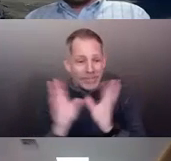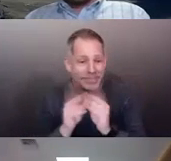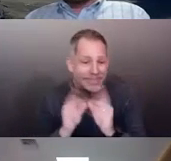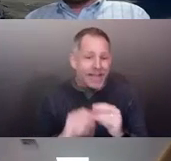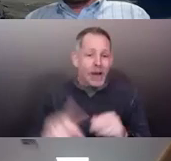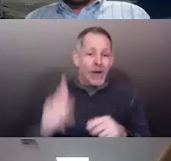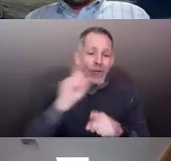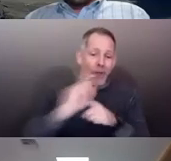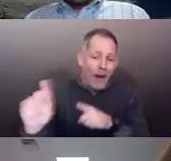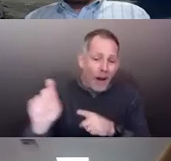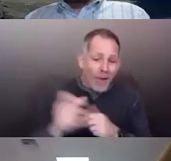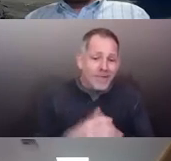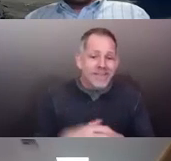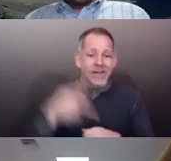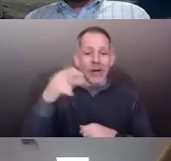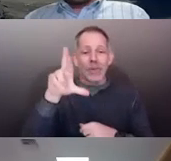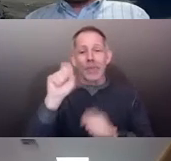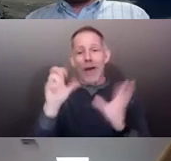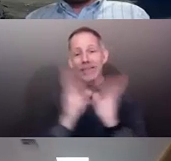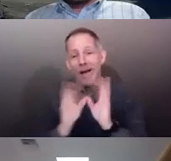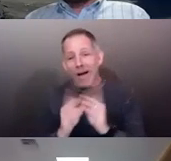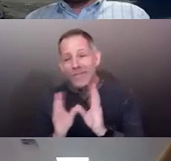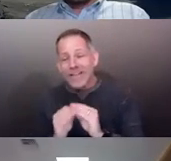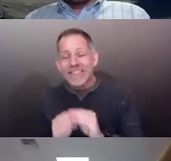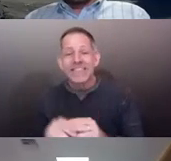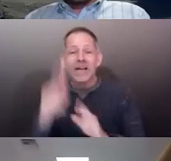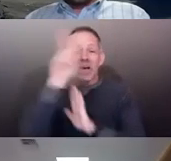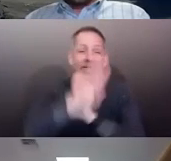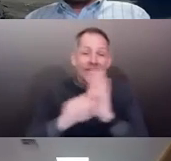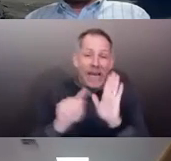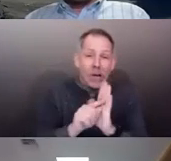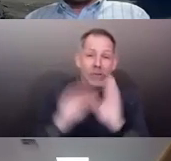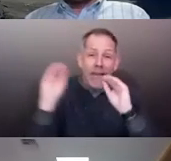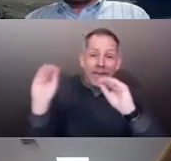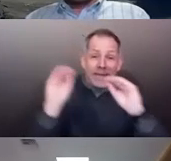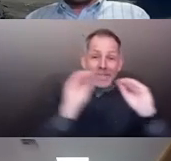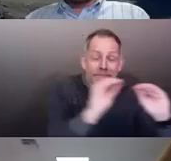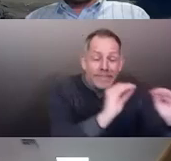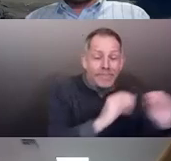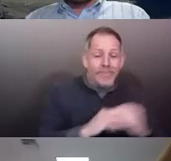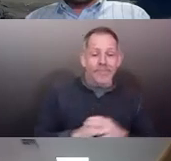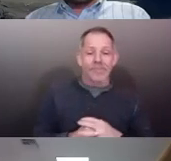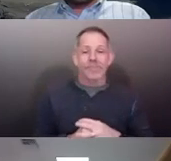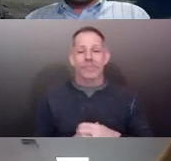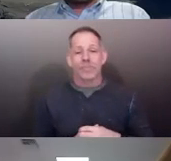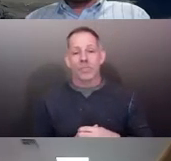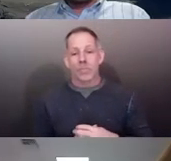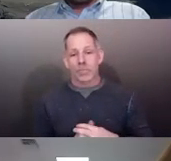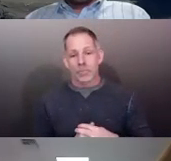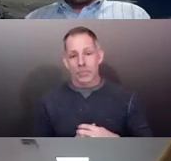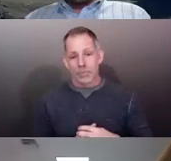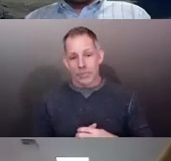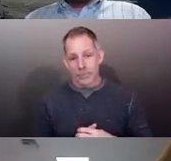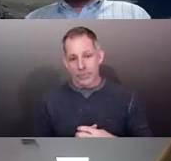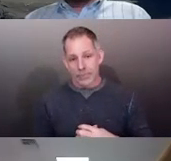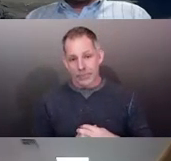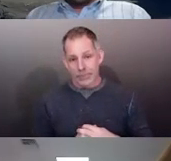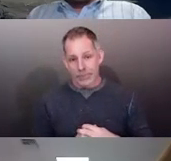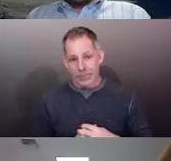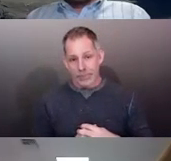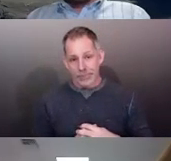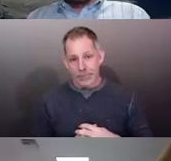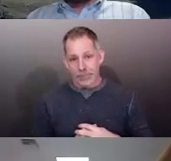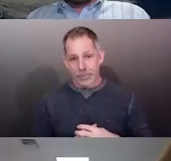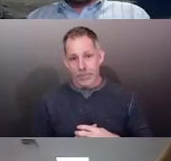million impressions. That's a lot of impressions for our 2 social media accounts. They've also